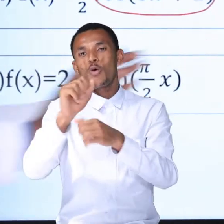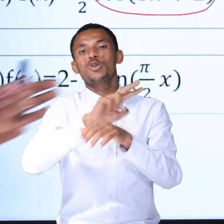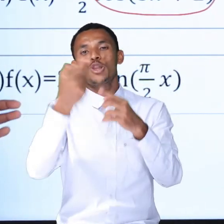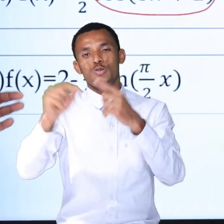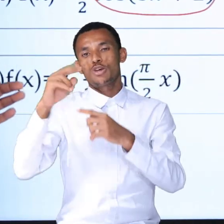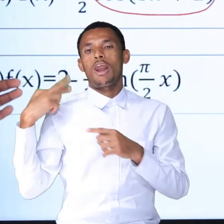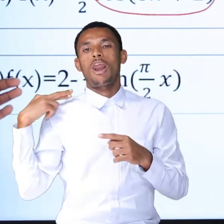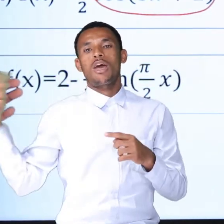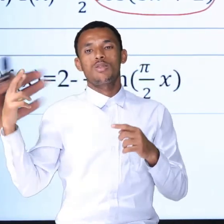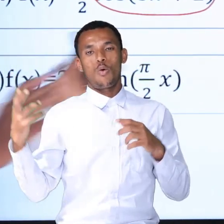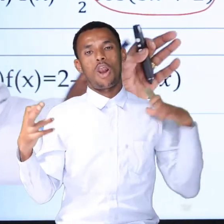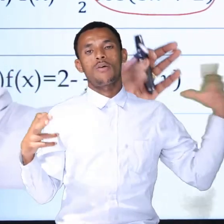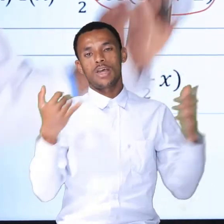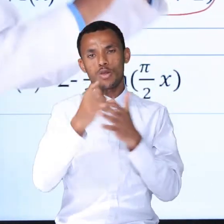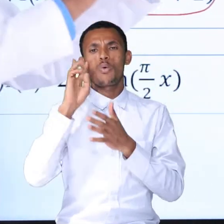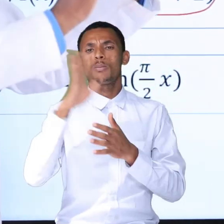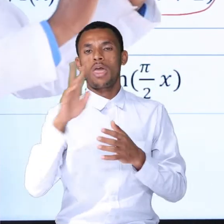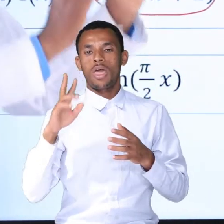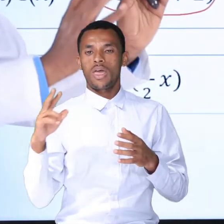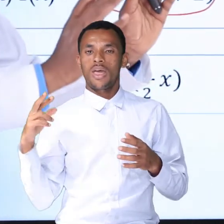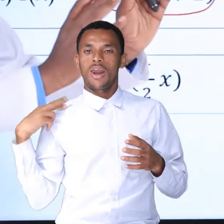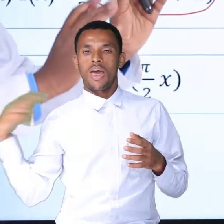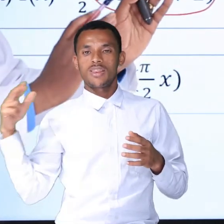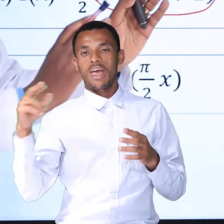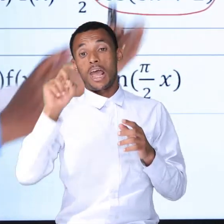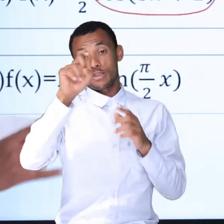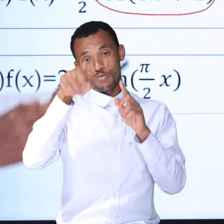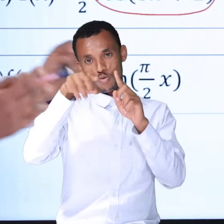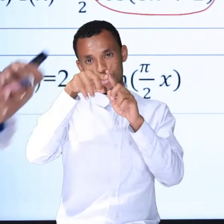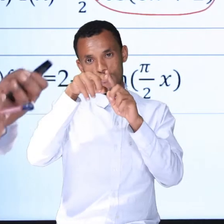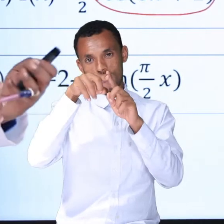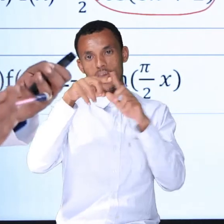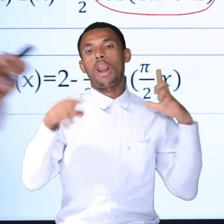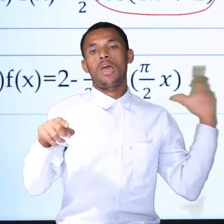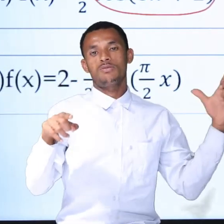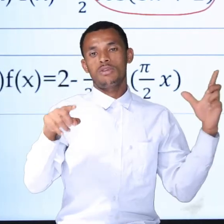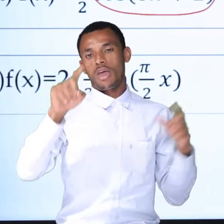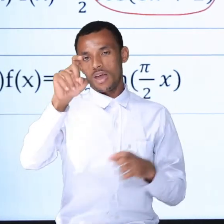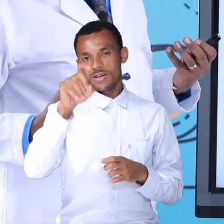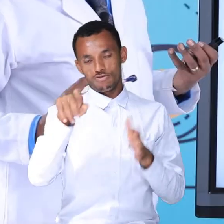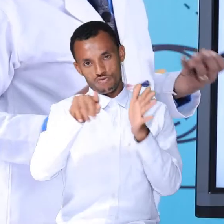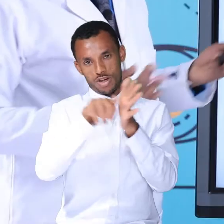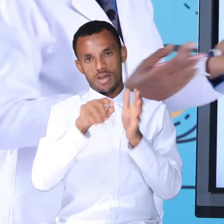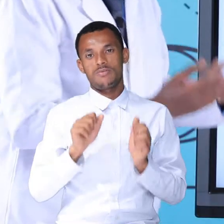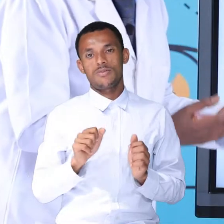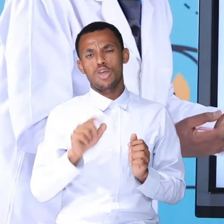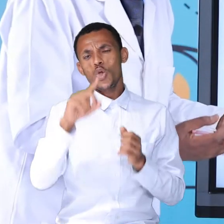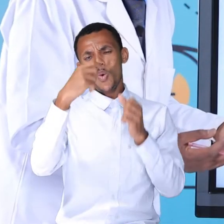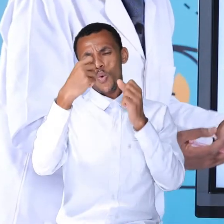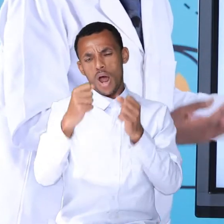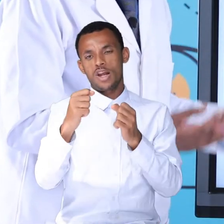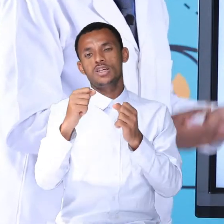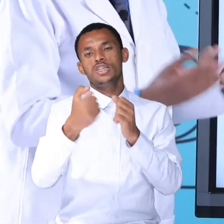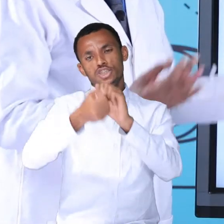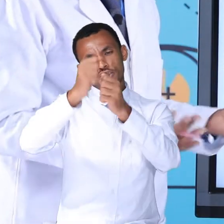the right or to the left. It will be to the right where x is positive. It will be to the left where it is negative. You can